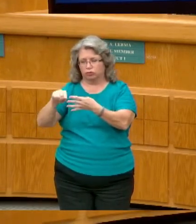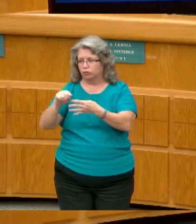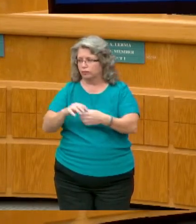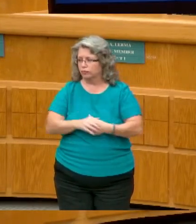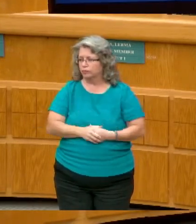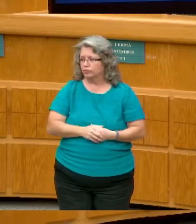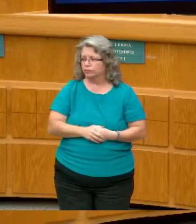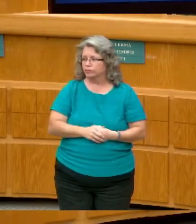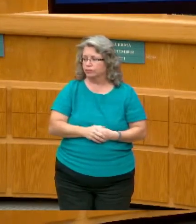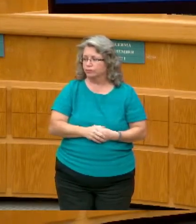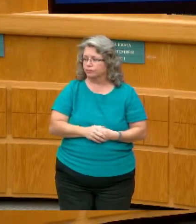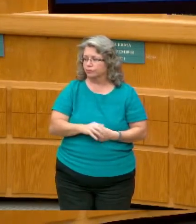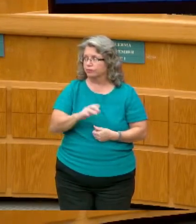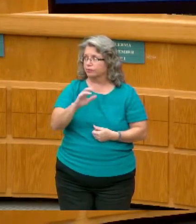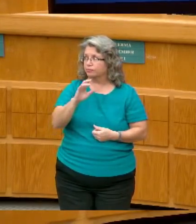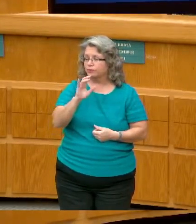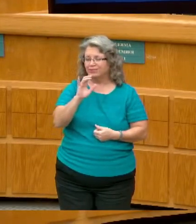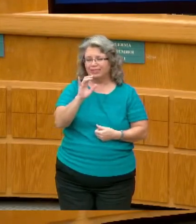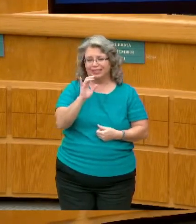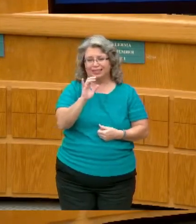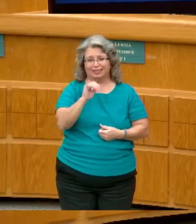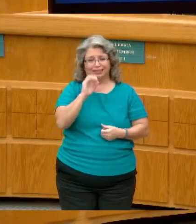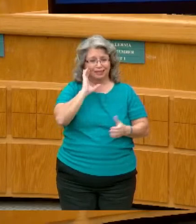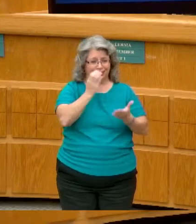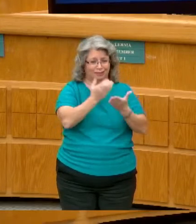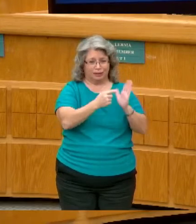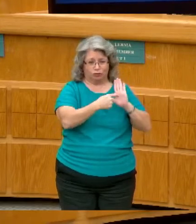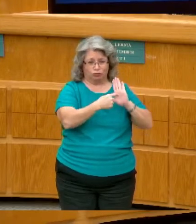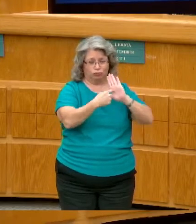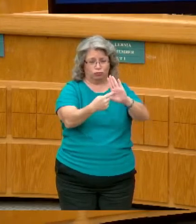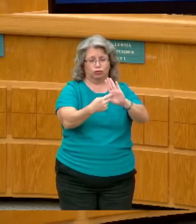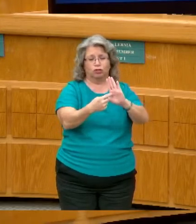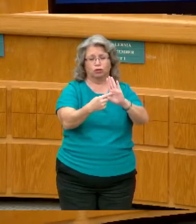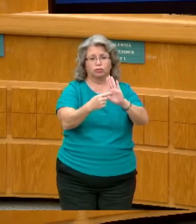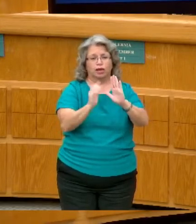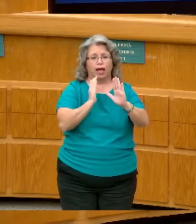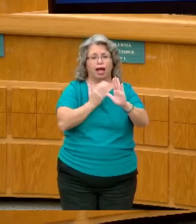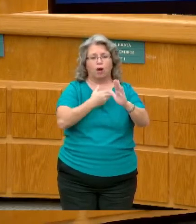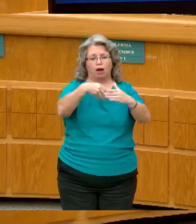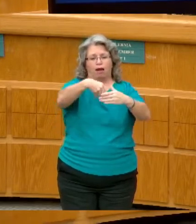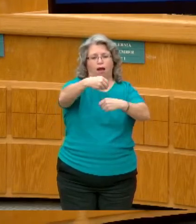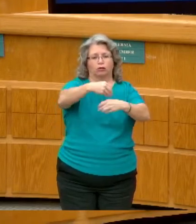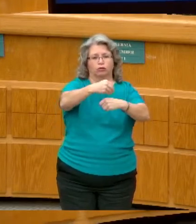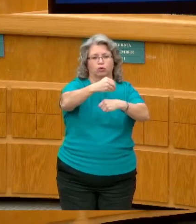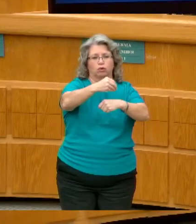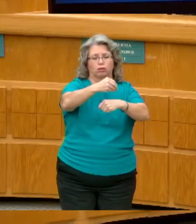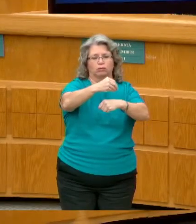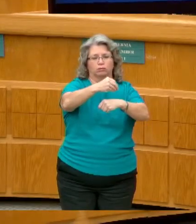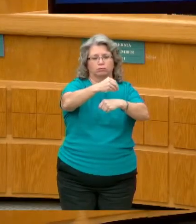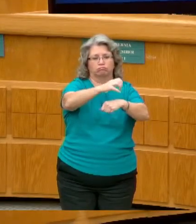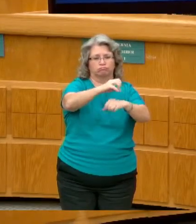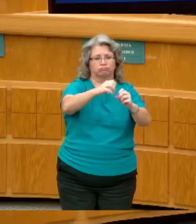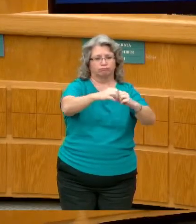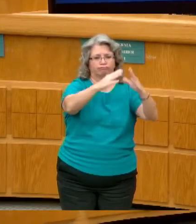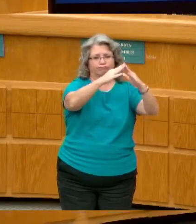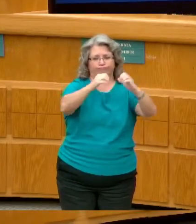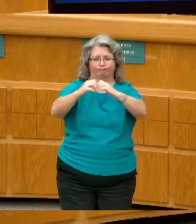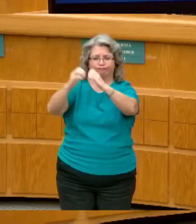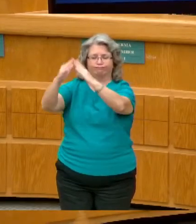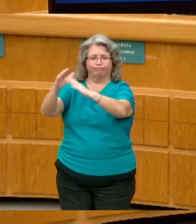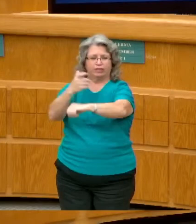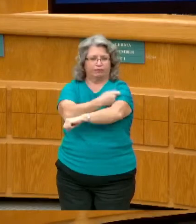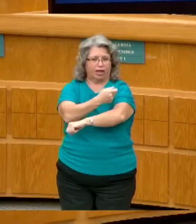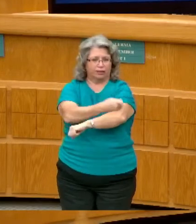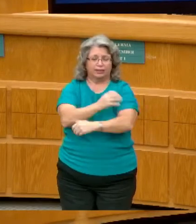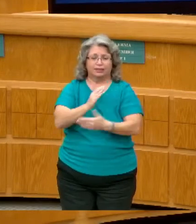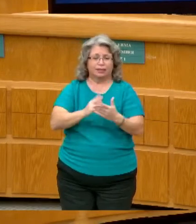The next slide basically shows our vaccine clinics that are outdoor clinics. Some people don't want to go indoors to get a vaccine because they don't want to get any